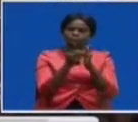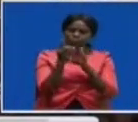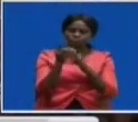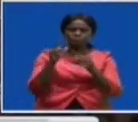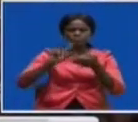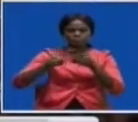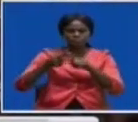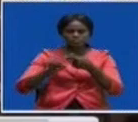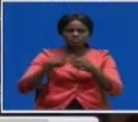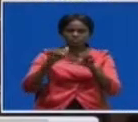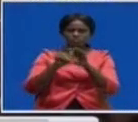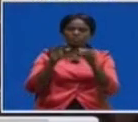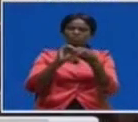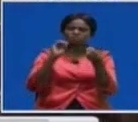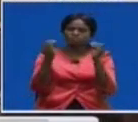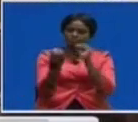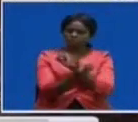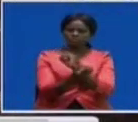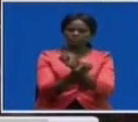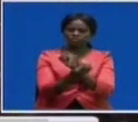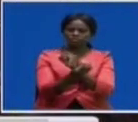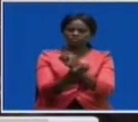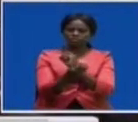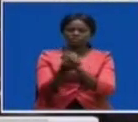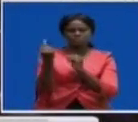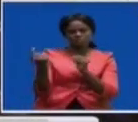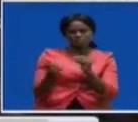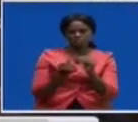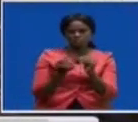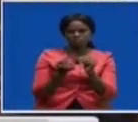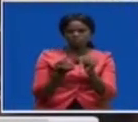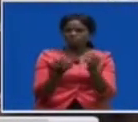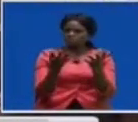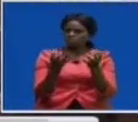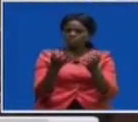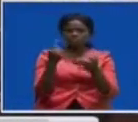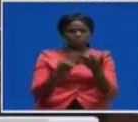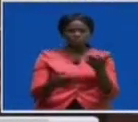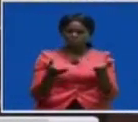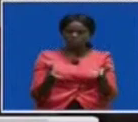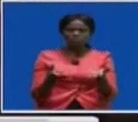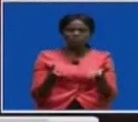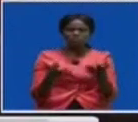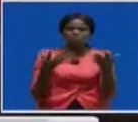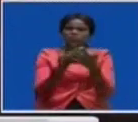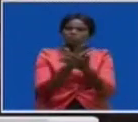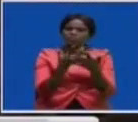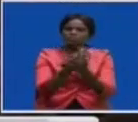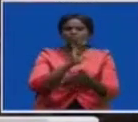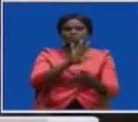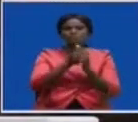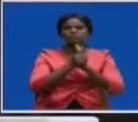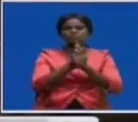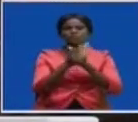who are candid enough, brave enough to come out and say, this is what's happening. But others are so scared of their party policy for